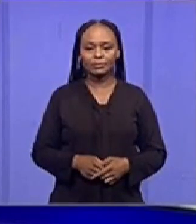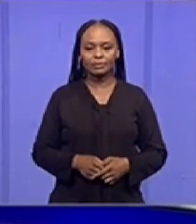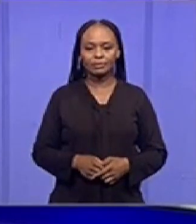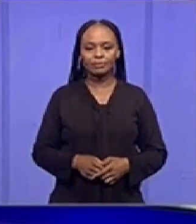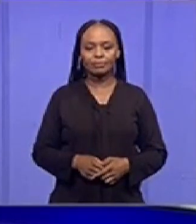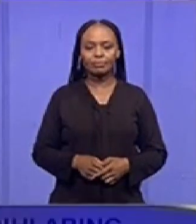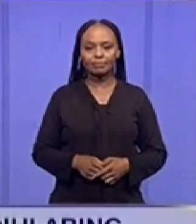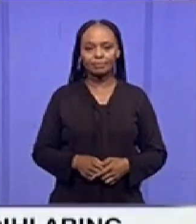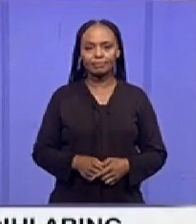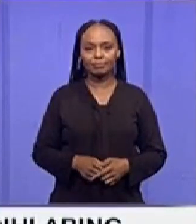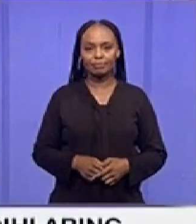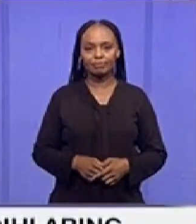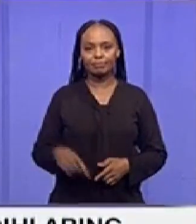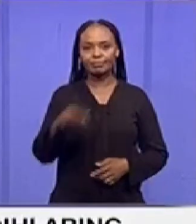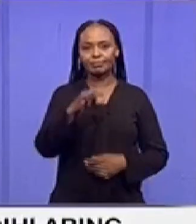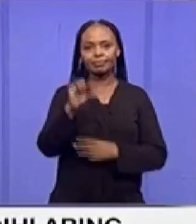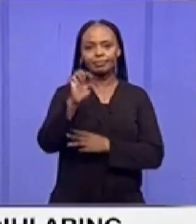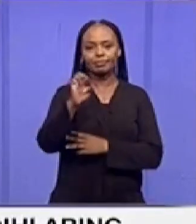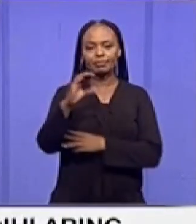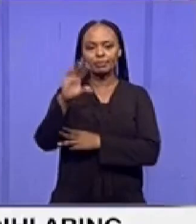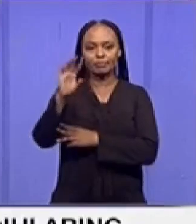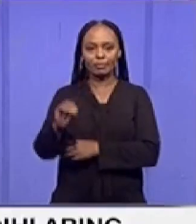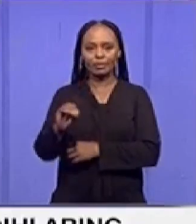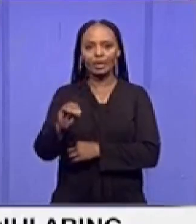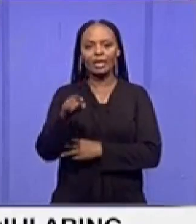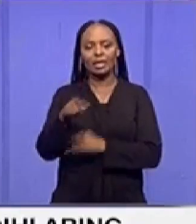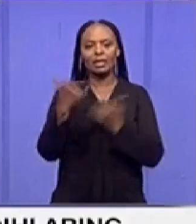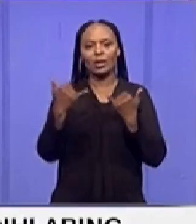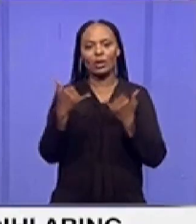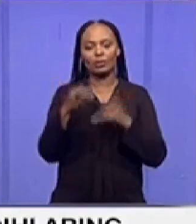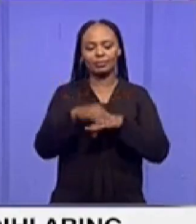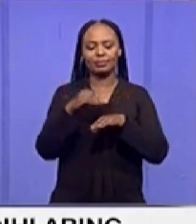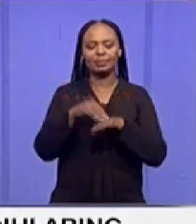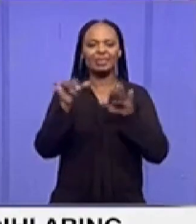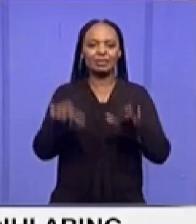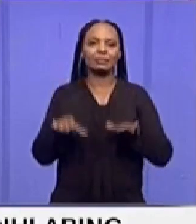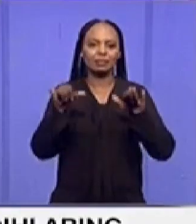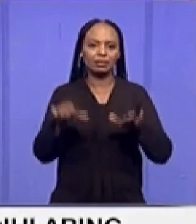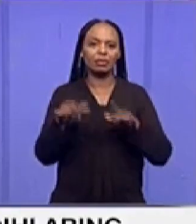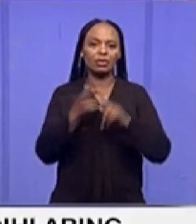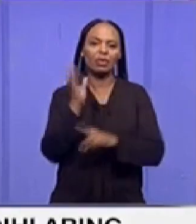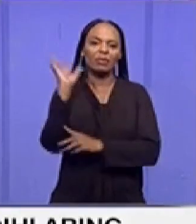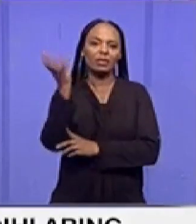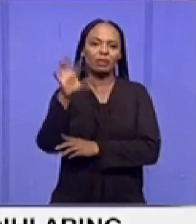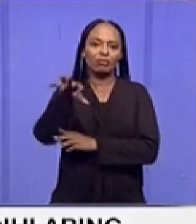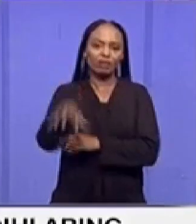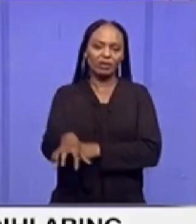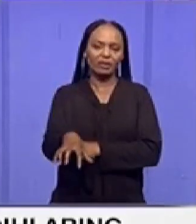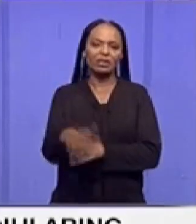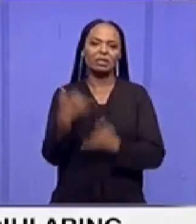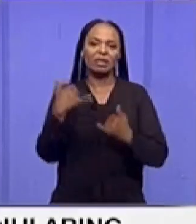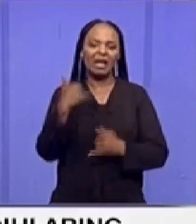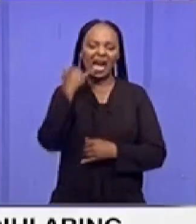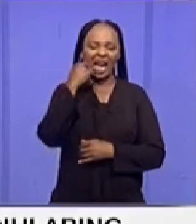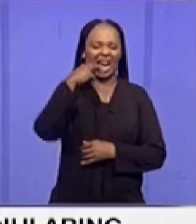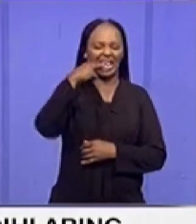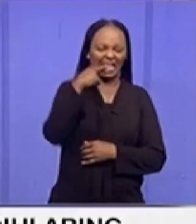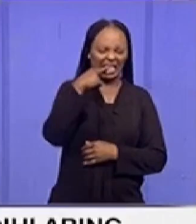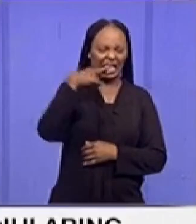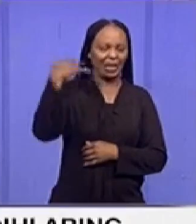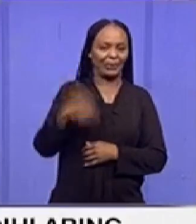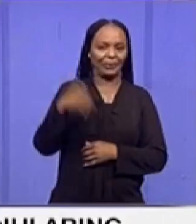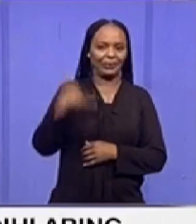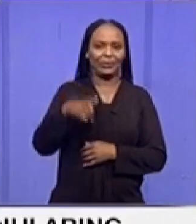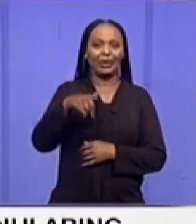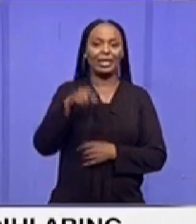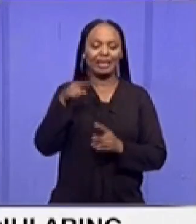Khayalakhe Geco wa mengwaga e 16 wa Free State o phela le dihlabi morago ga bošaedi jo bo dirilego ge a bolotswa.